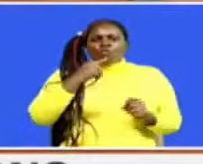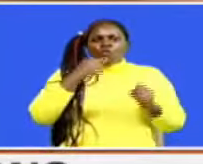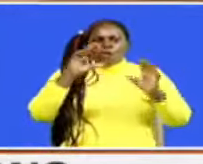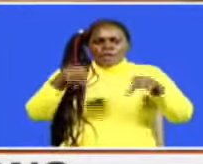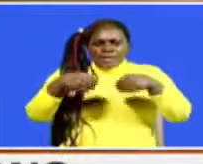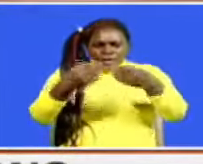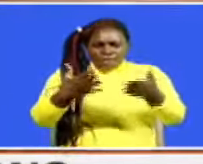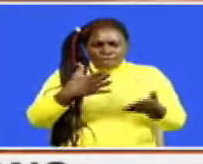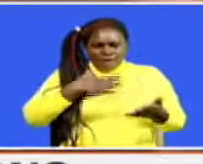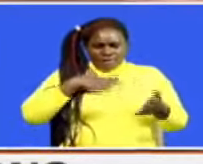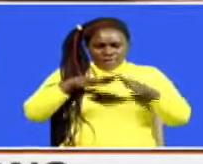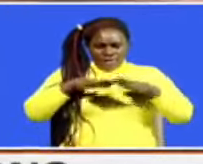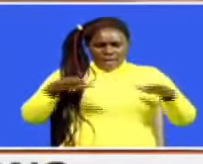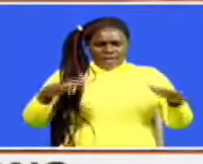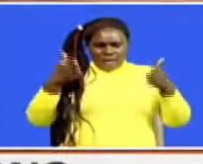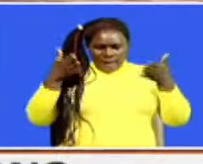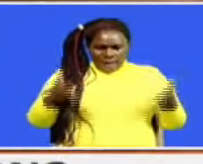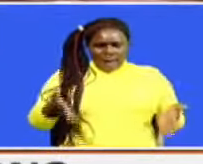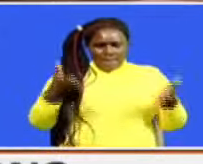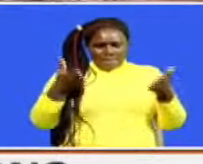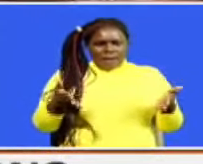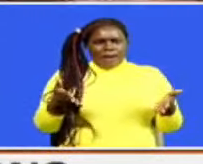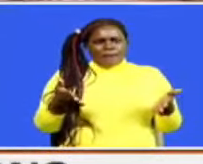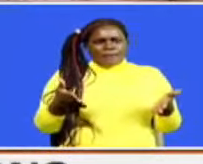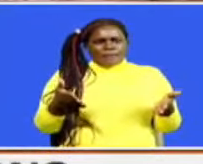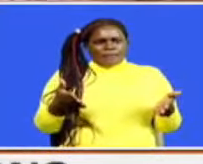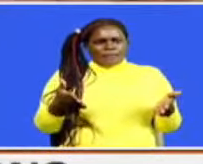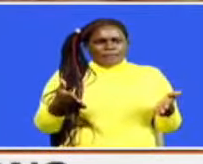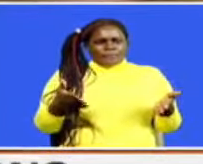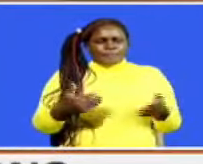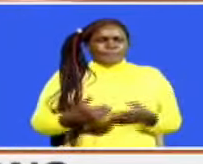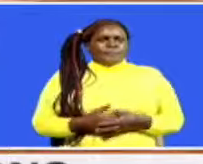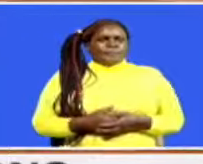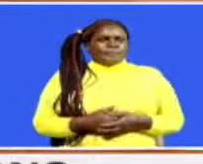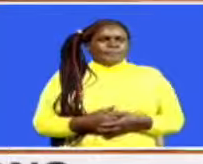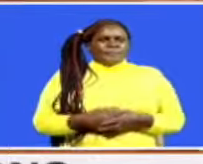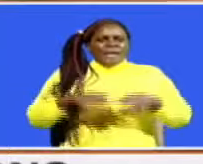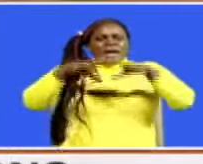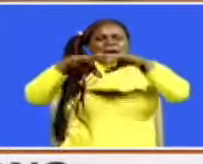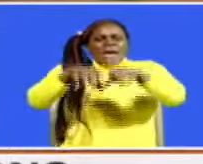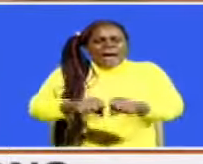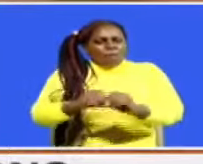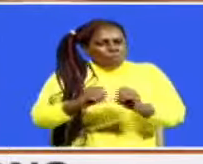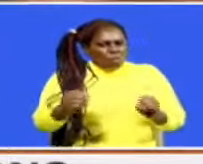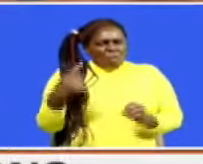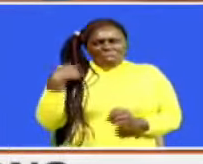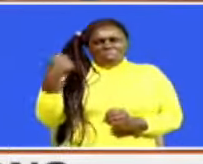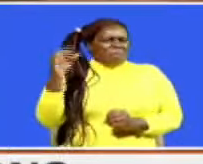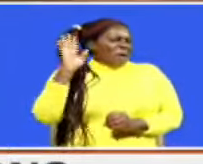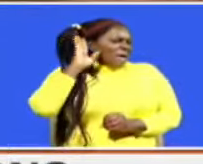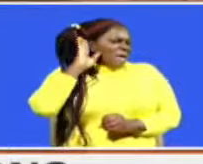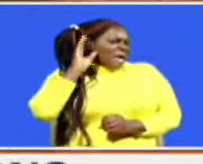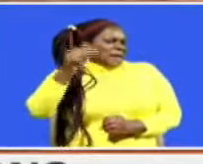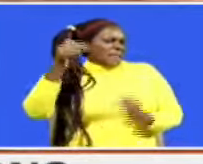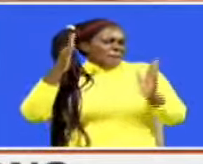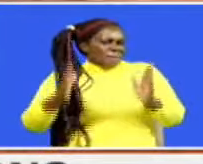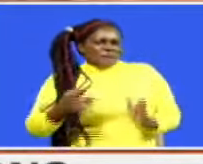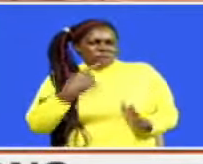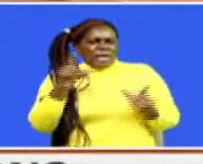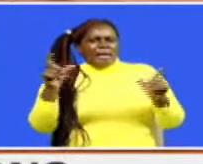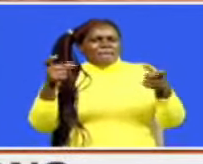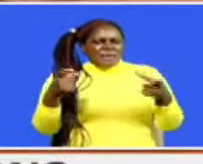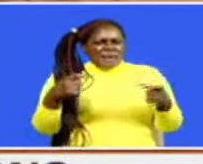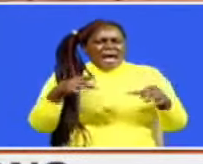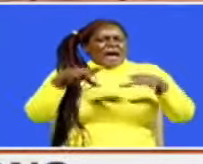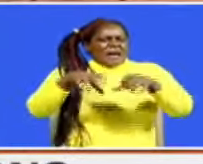us this land. Here, where I am. We didn't grab it. Someone recently was in the news